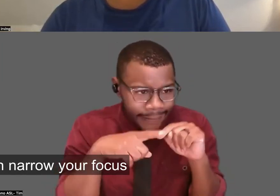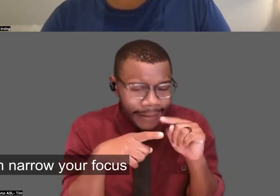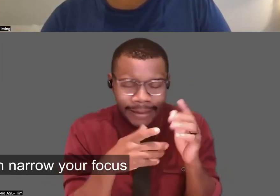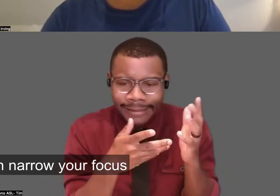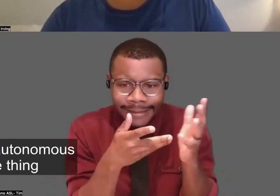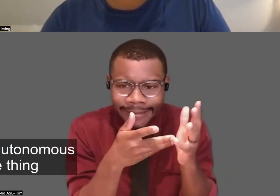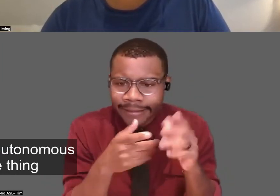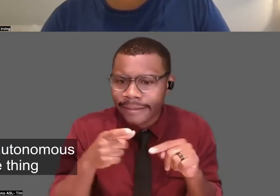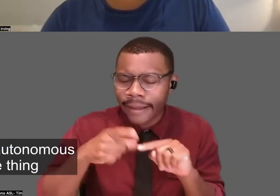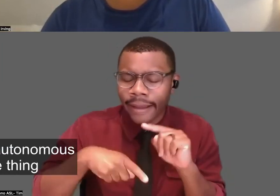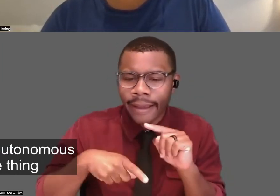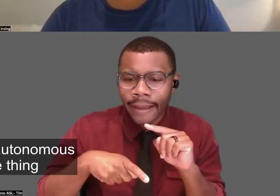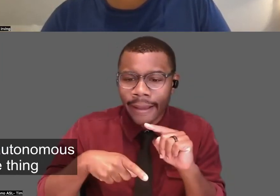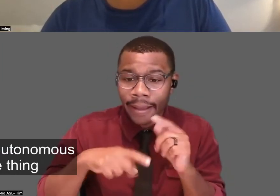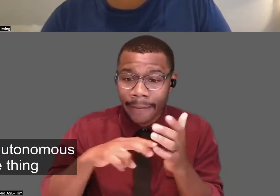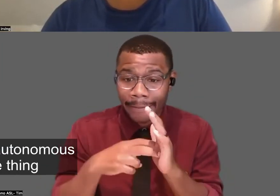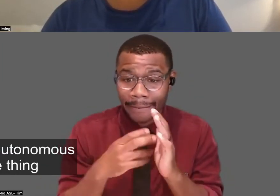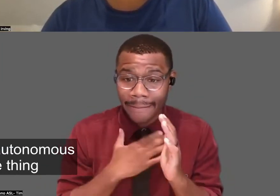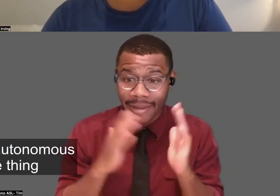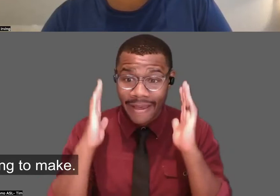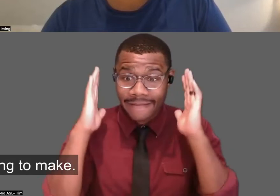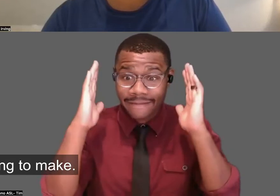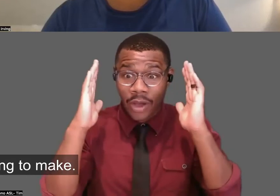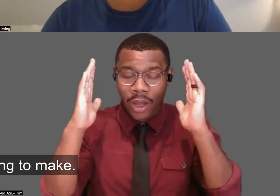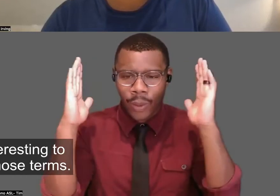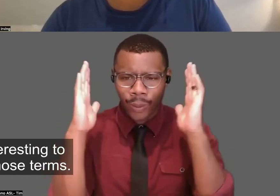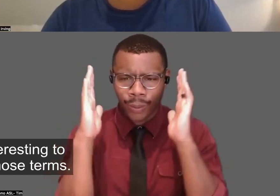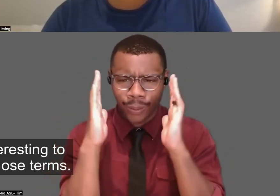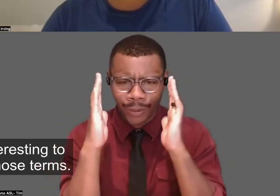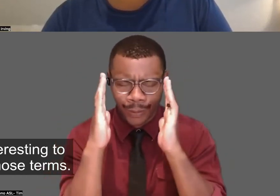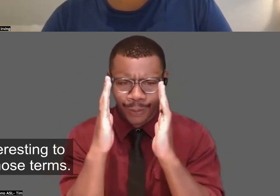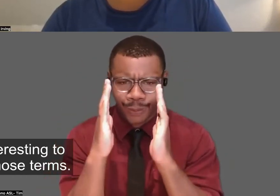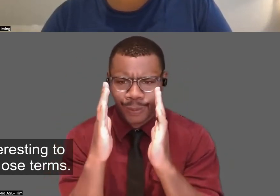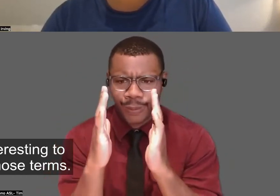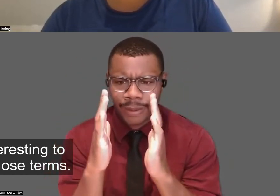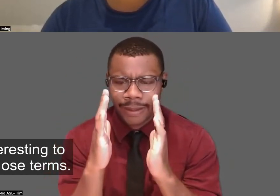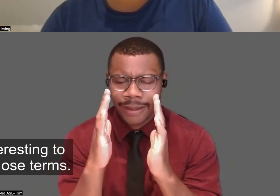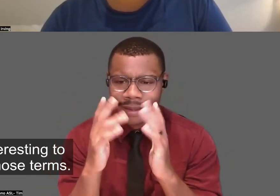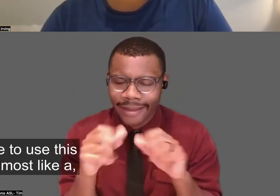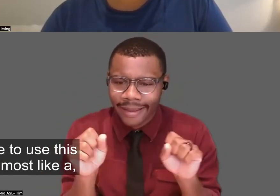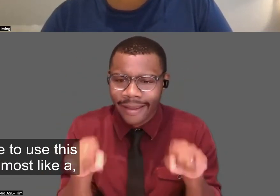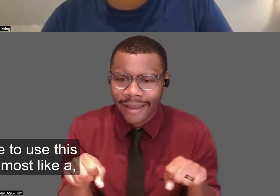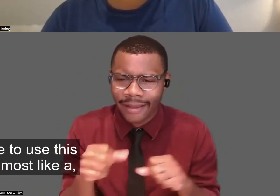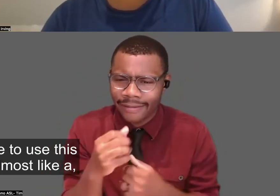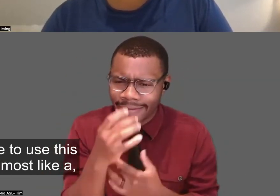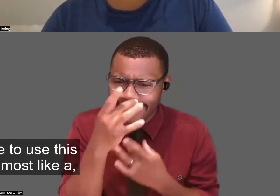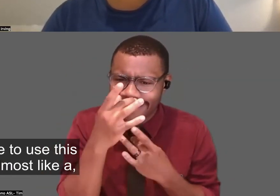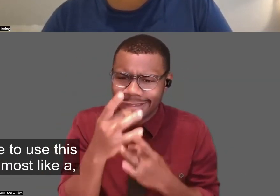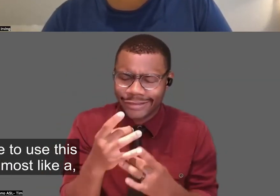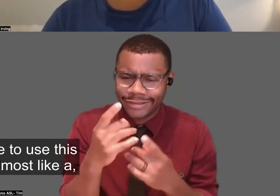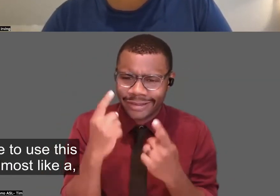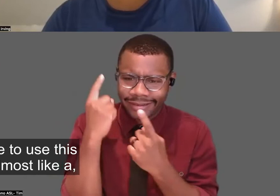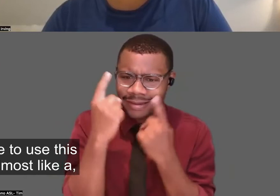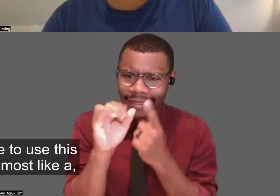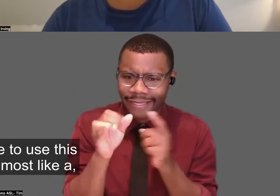your focus to the sort of autonomous life of the thing that you're trying to make. It's super interesting to think of it in those terms. Almost, I hate to use this term, but